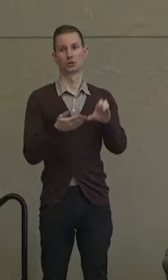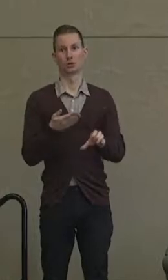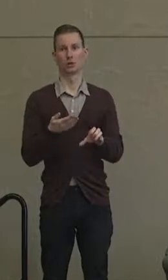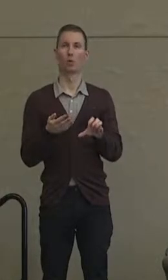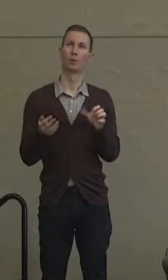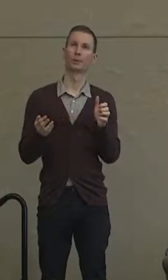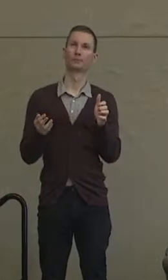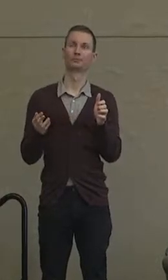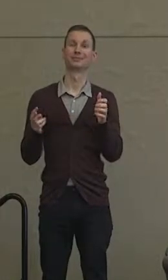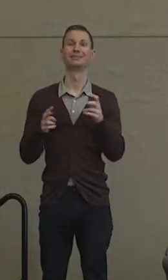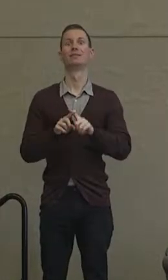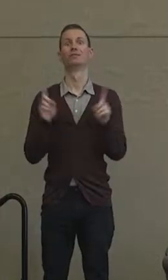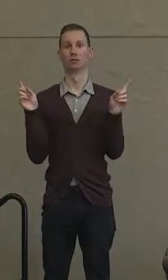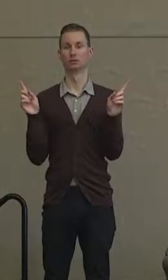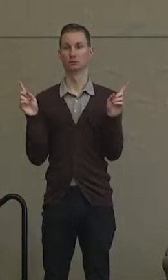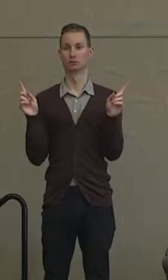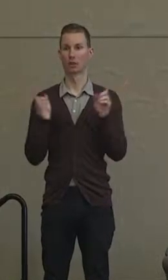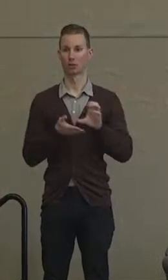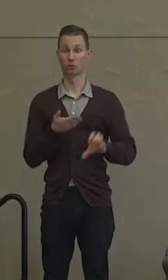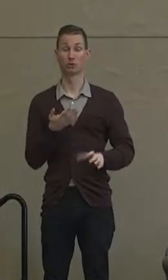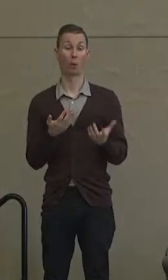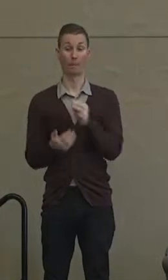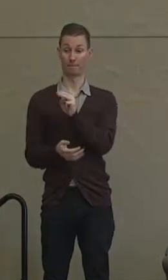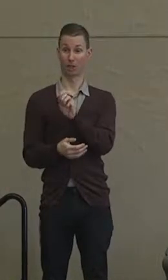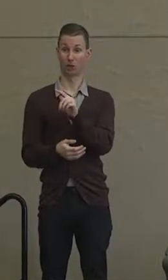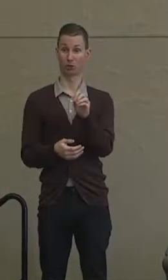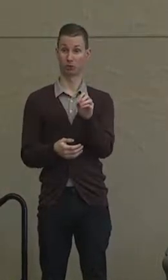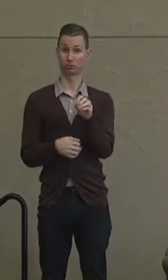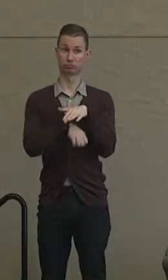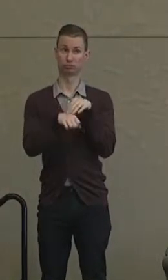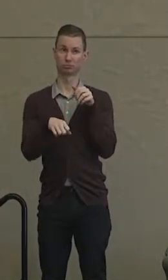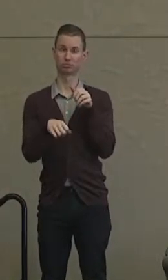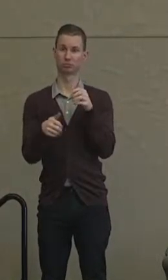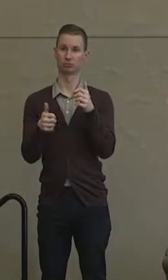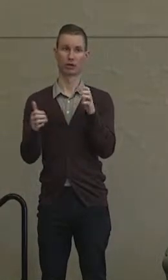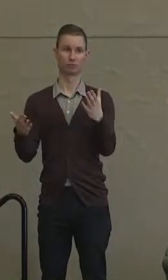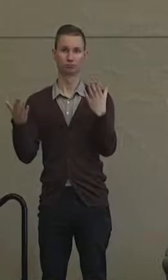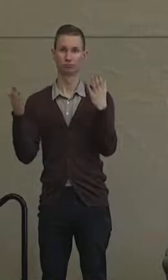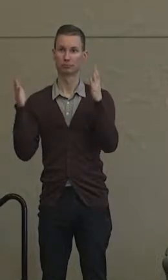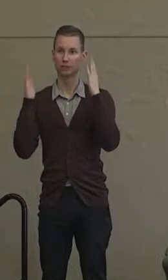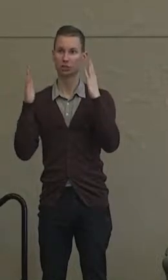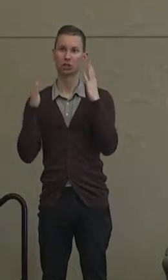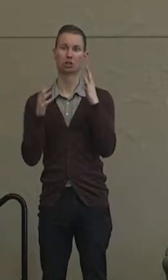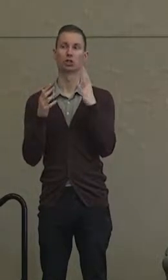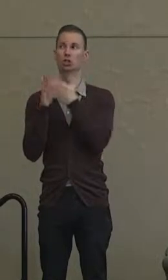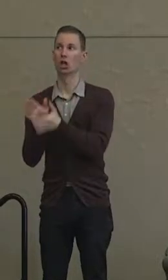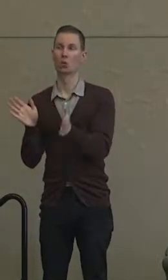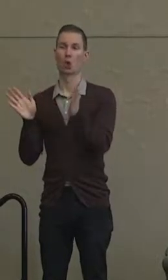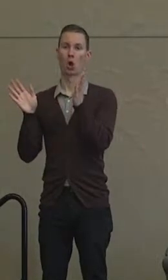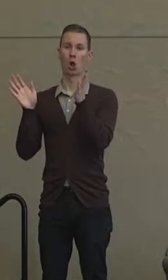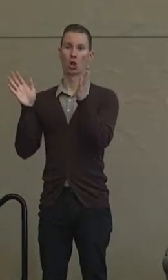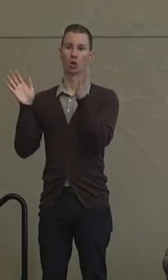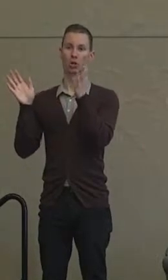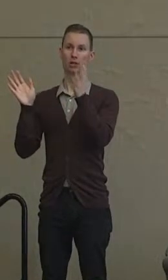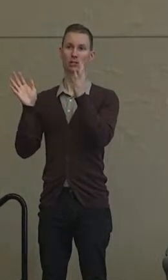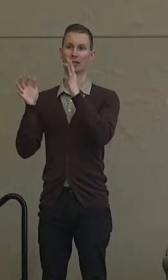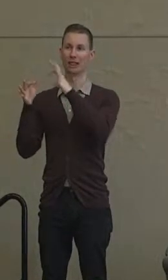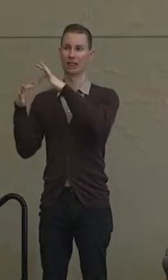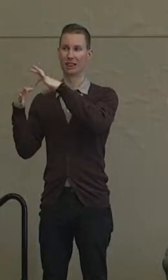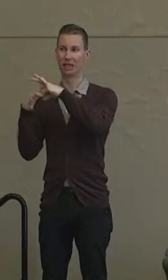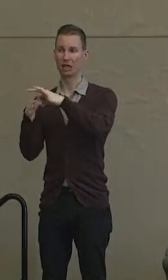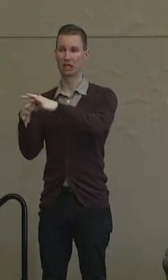different. And so while the Me Too movement has called attention to kind of generalized, widespread,